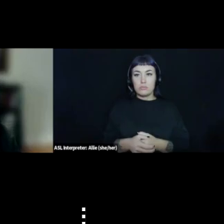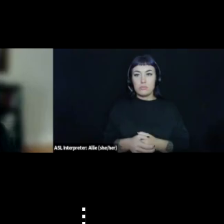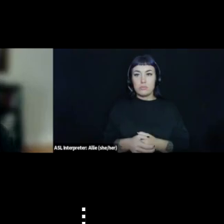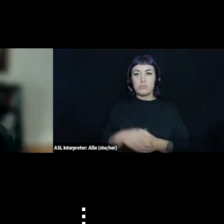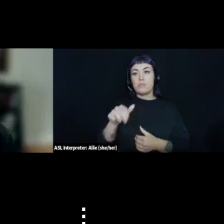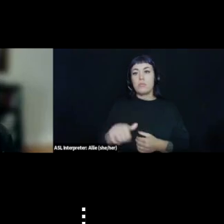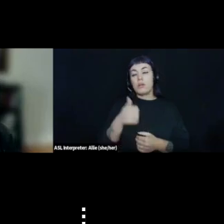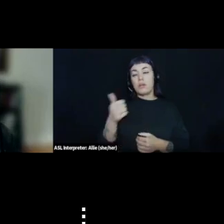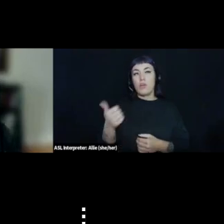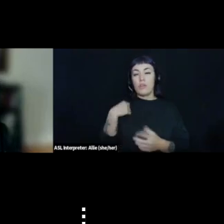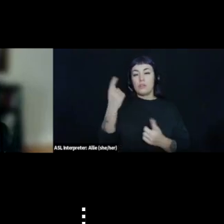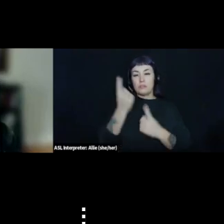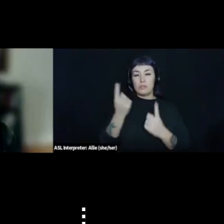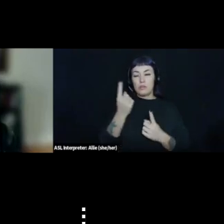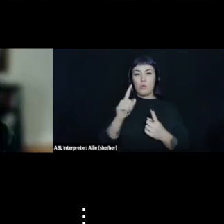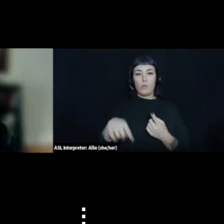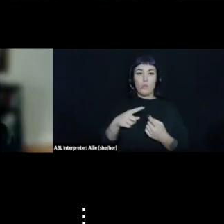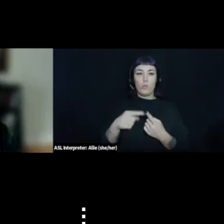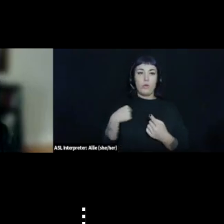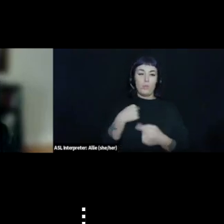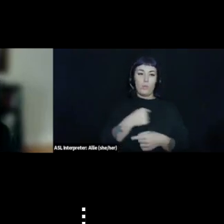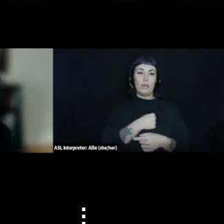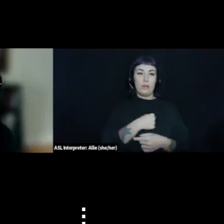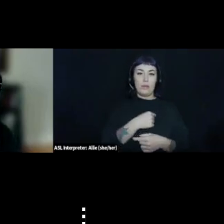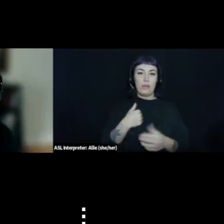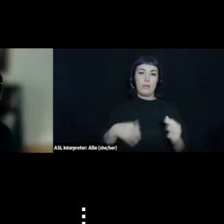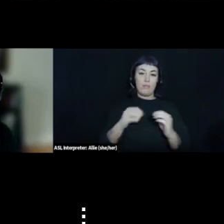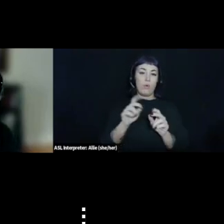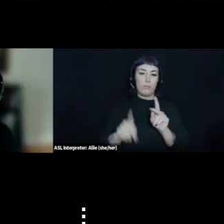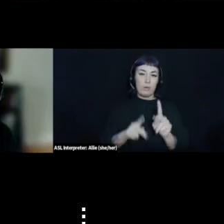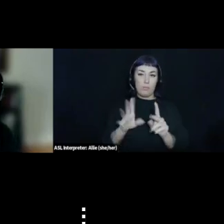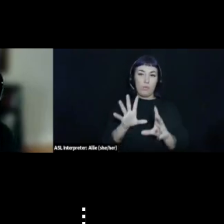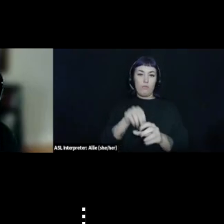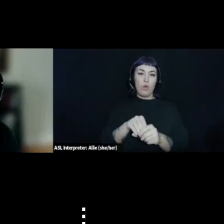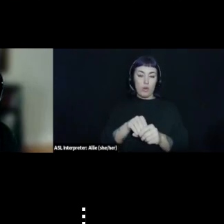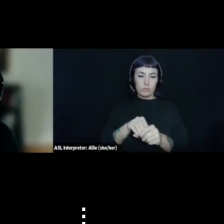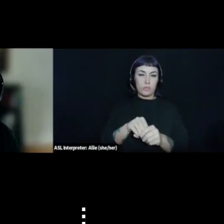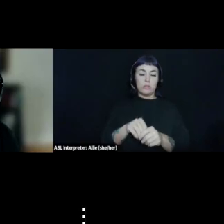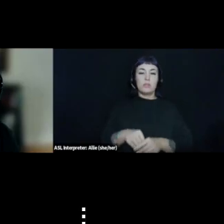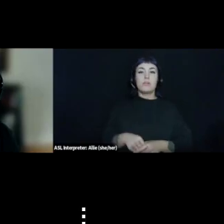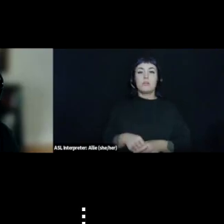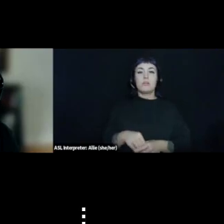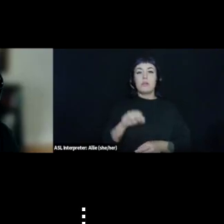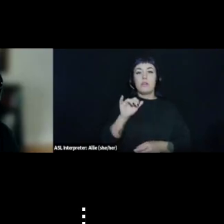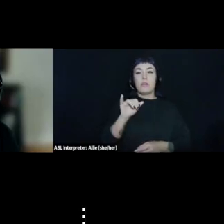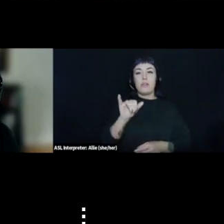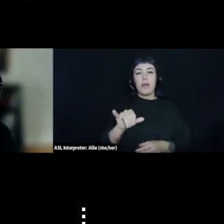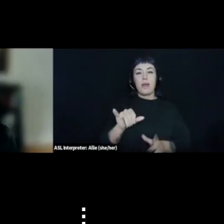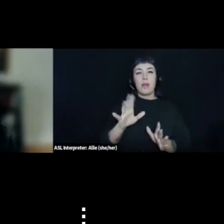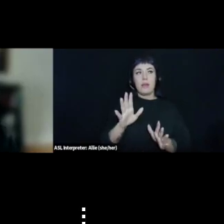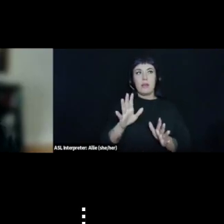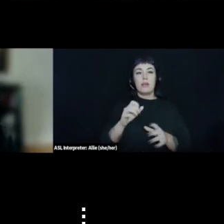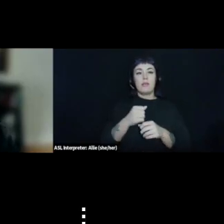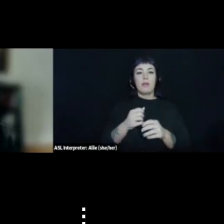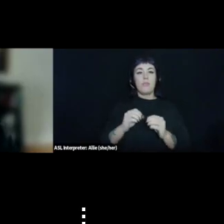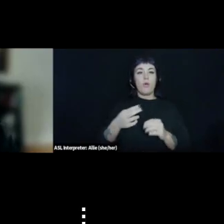Another thing to consider is that when we have more people involved with us sexually, that does create a